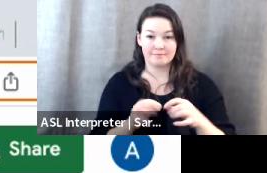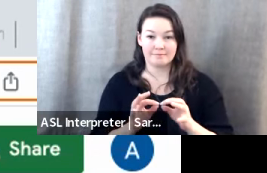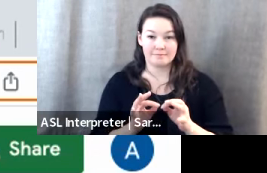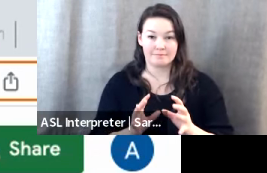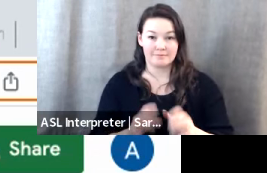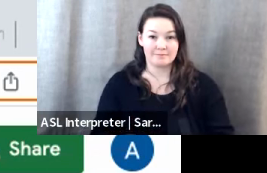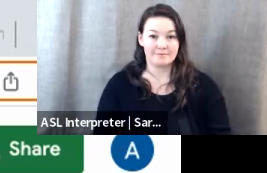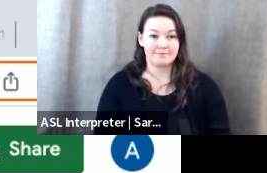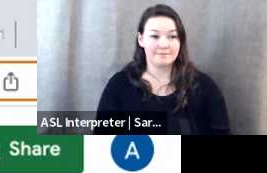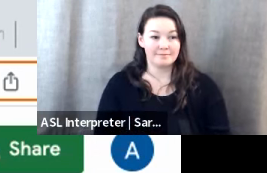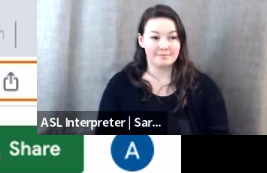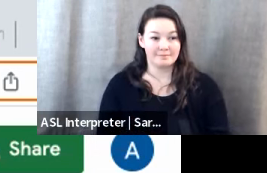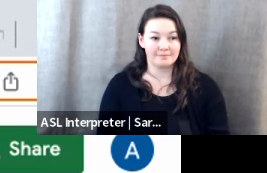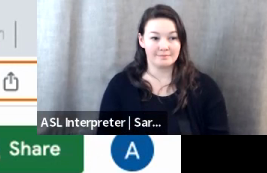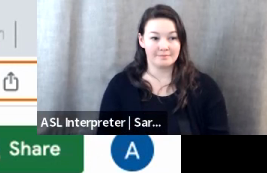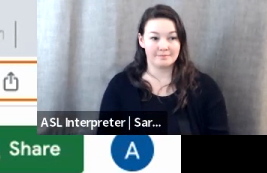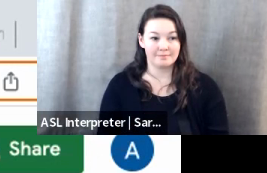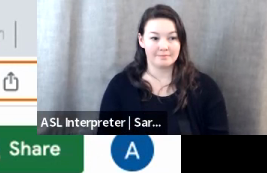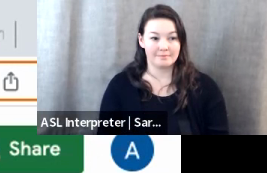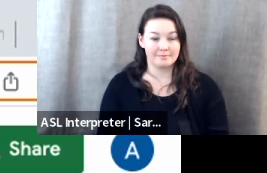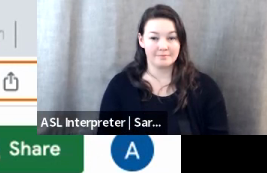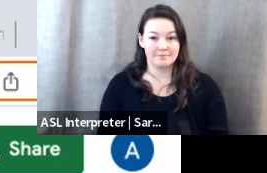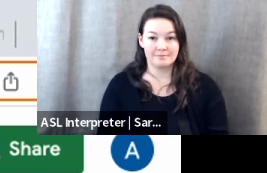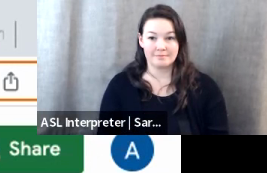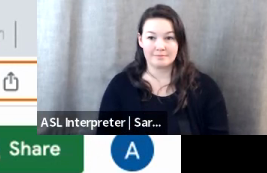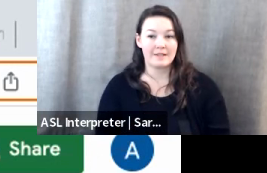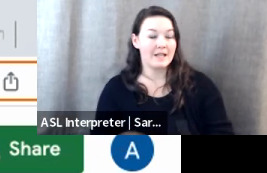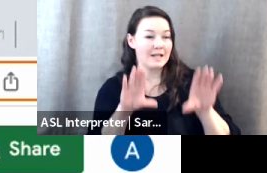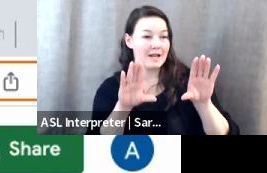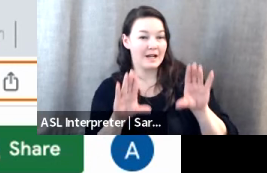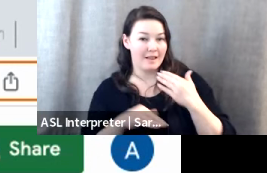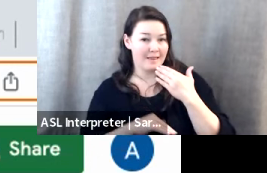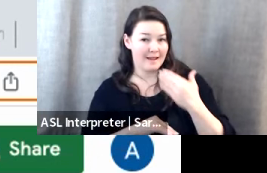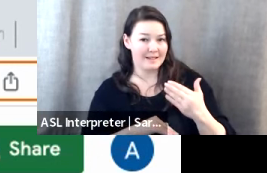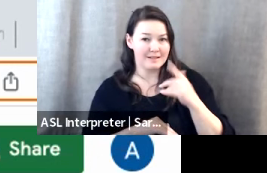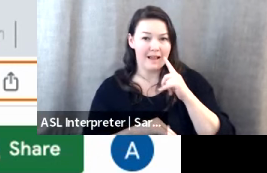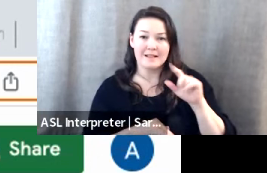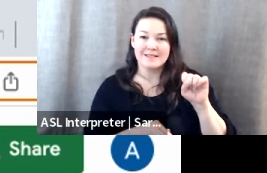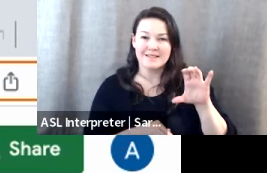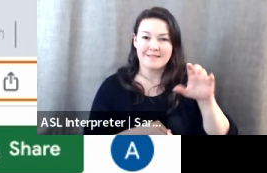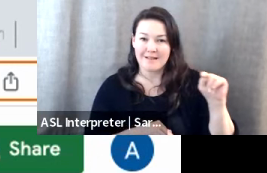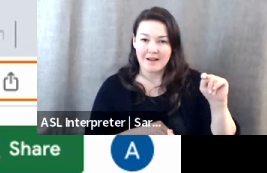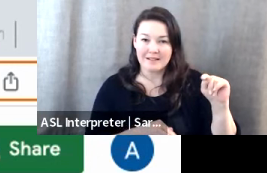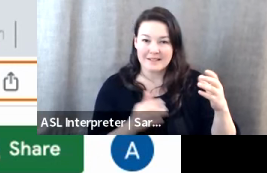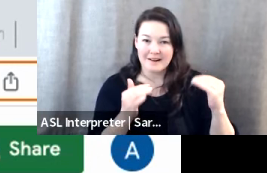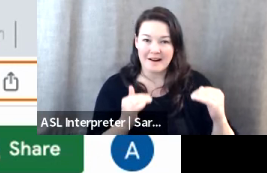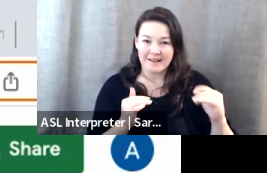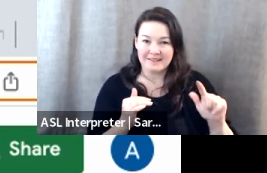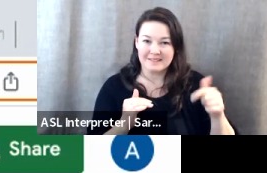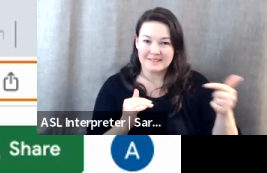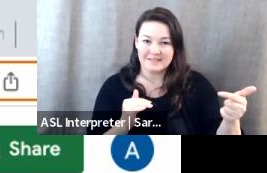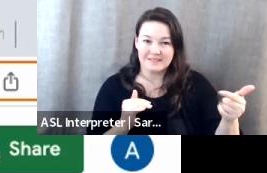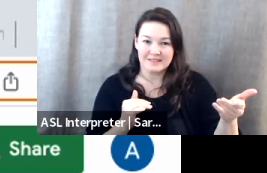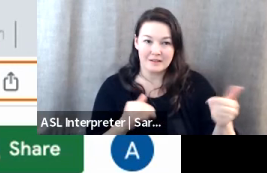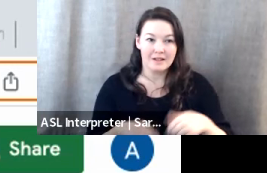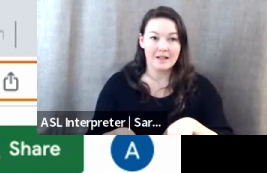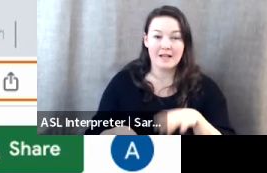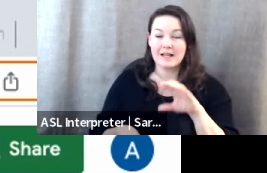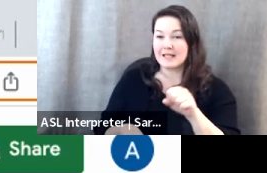contestar, documentar. Excellent, thanks. I think Scott had his hand up next. Gracias, Scott. Yes,